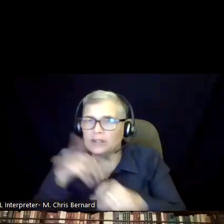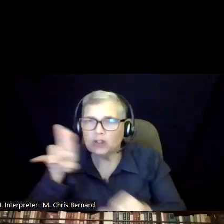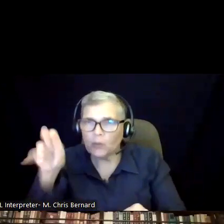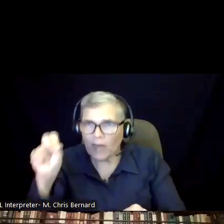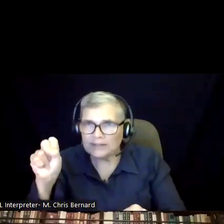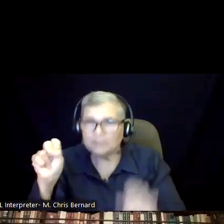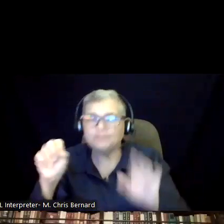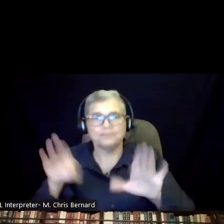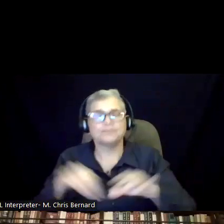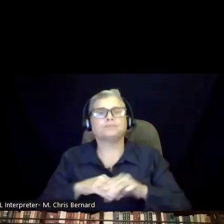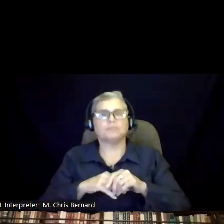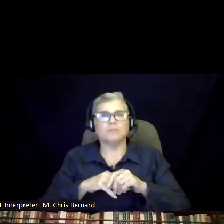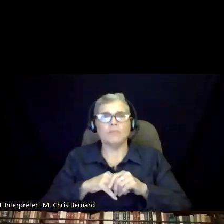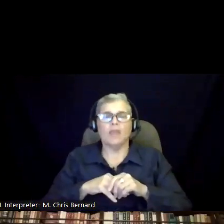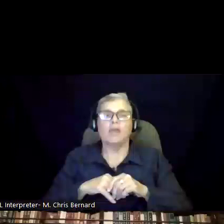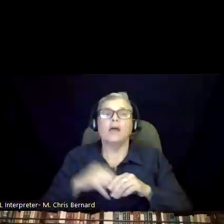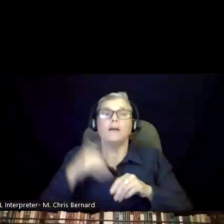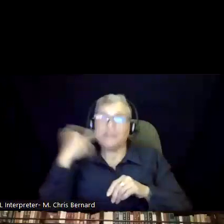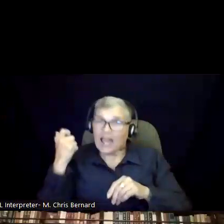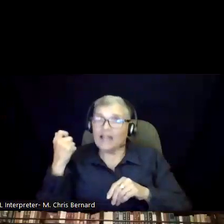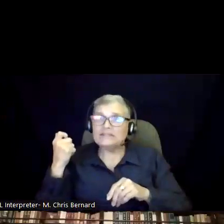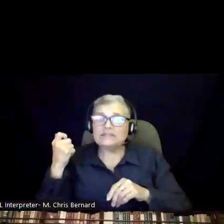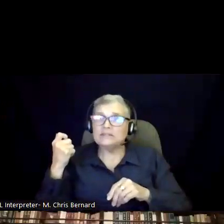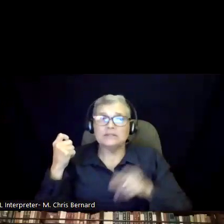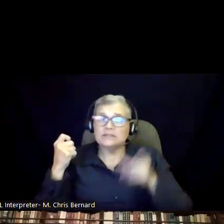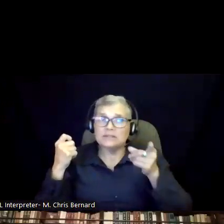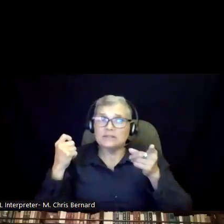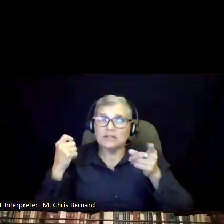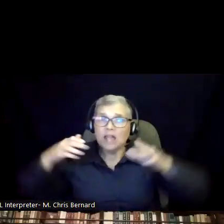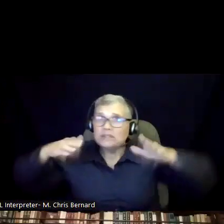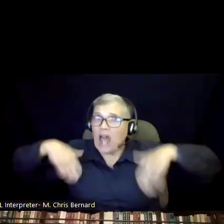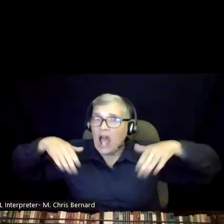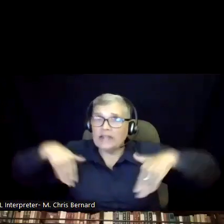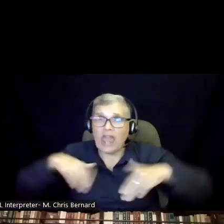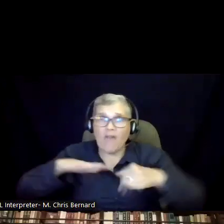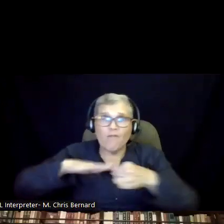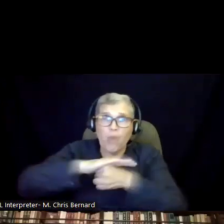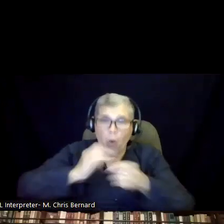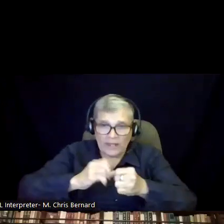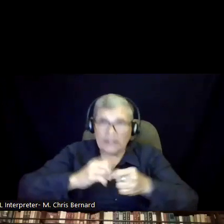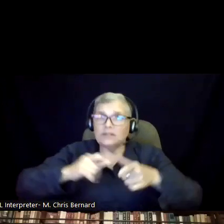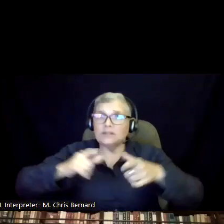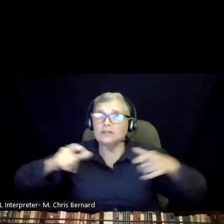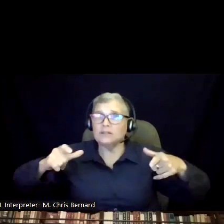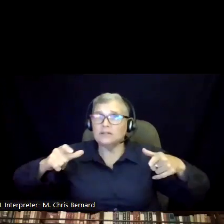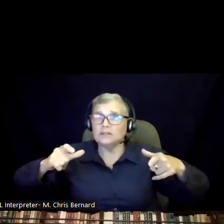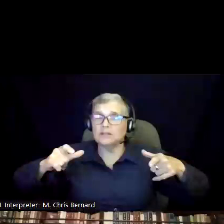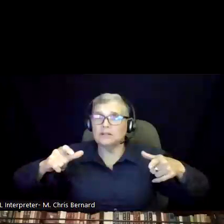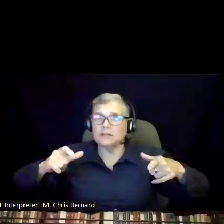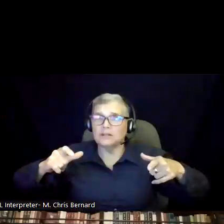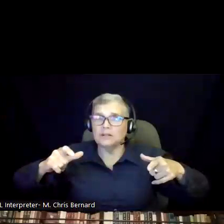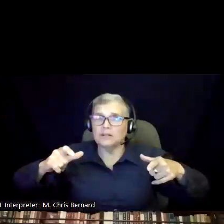And because of their unique situation and the fact that they aren't recovered fully yet, or to